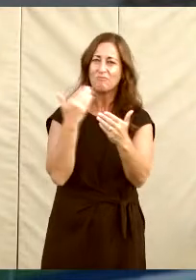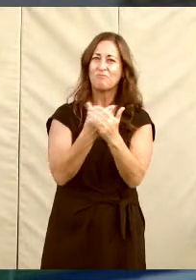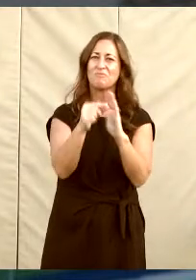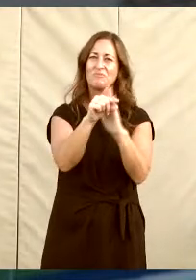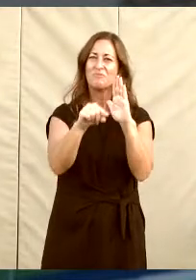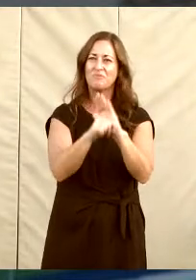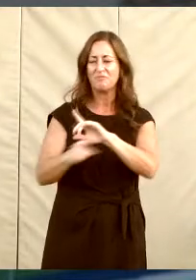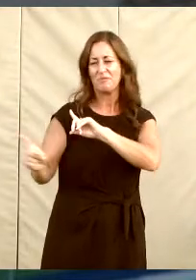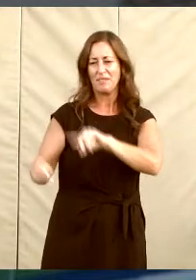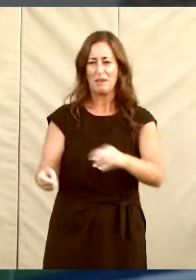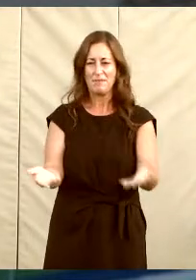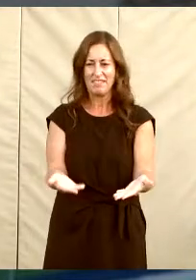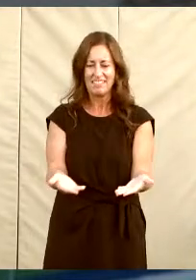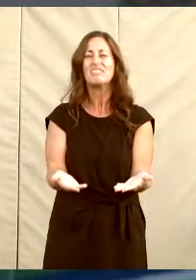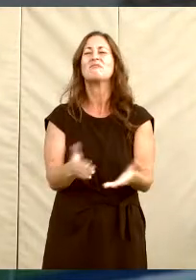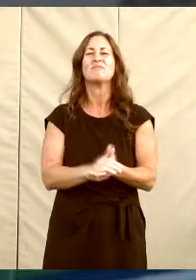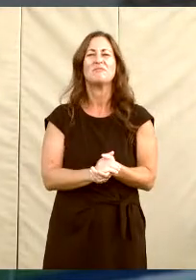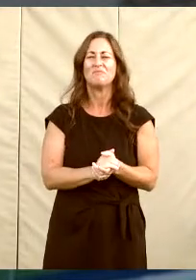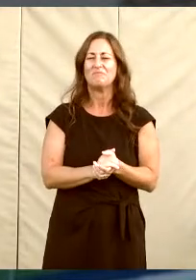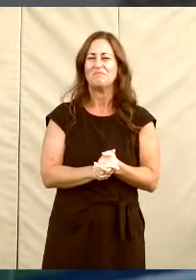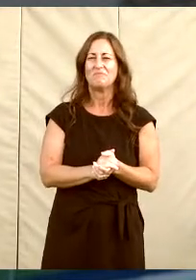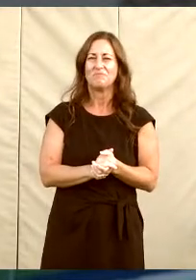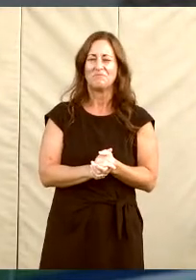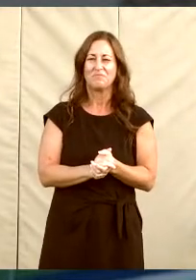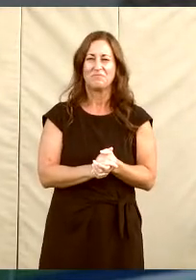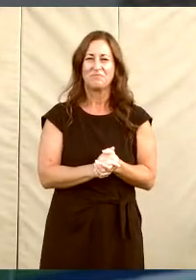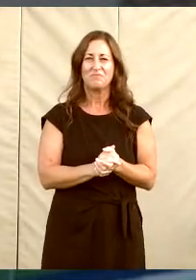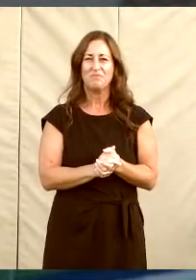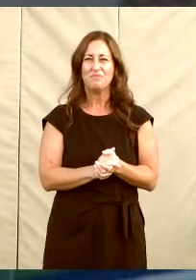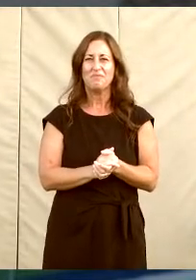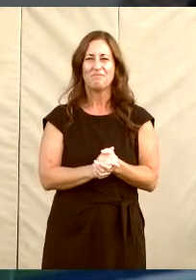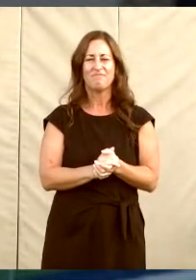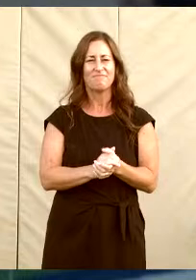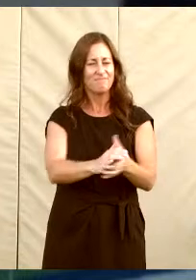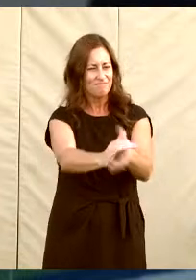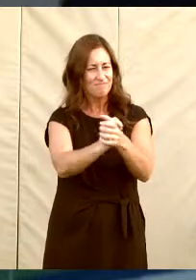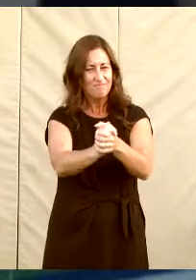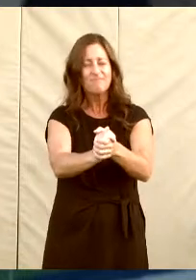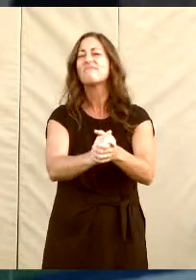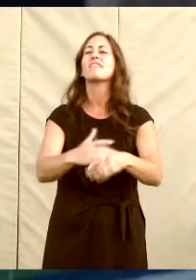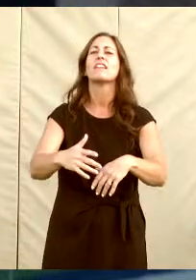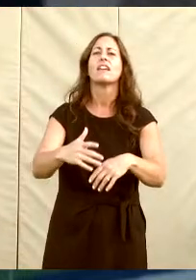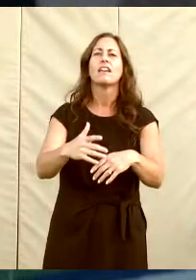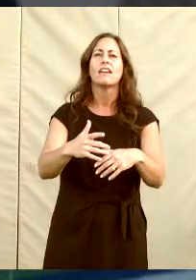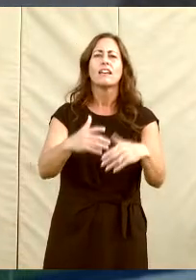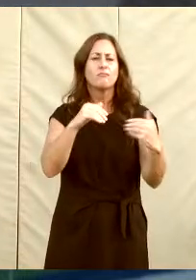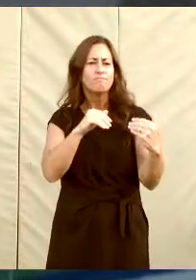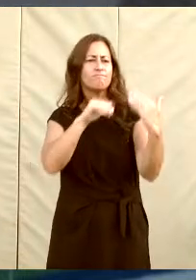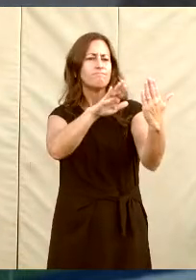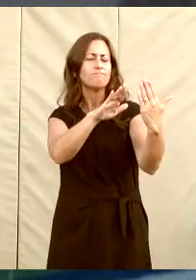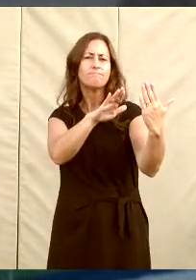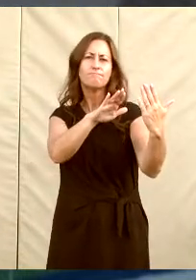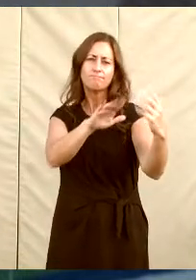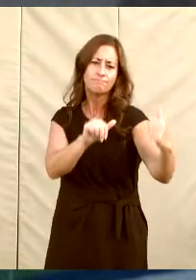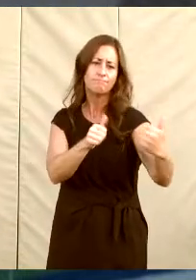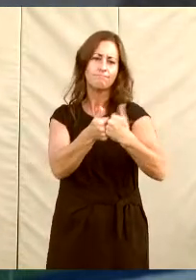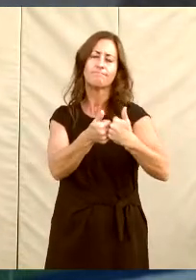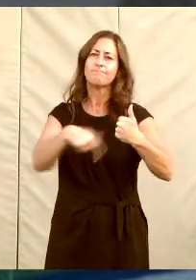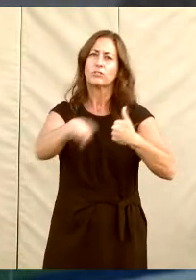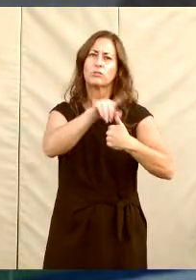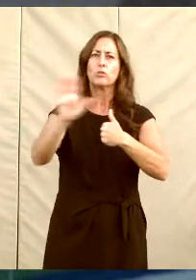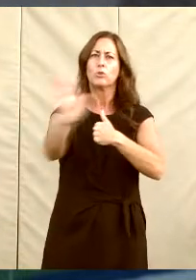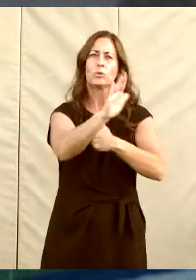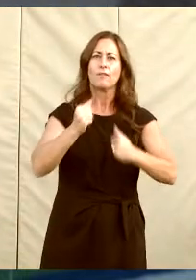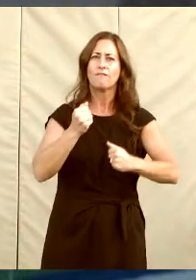be here, but on everything in between. I want to commend them on confronting and battling those fears and worries so you could have the victory of this